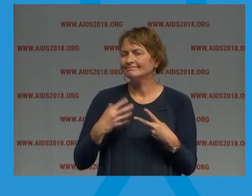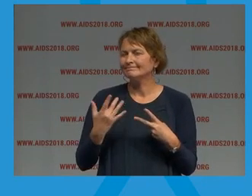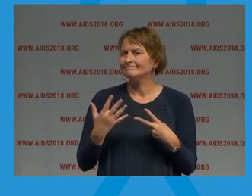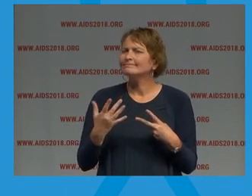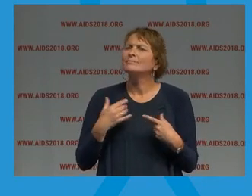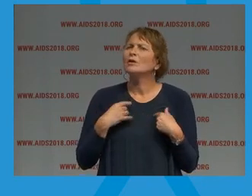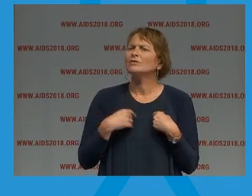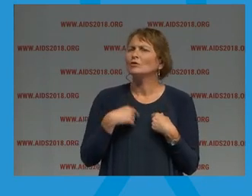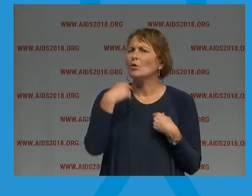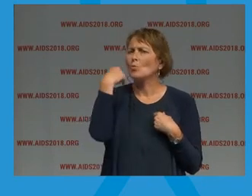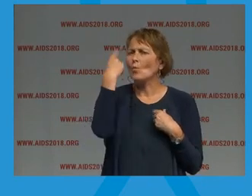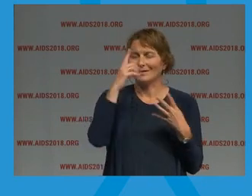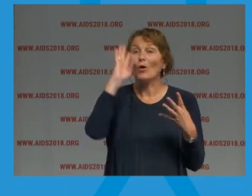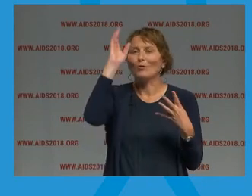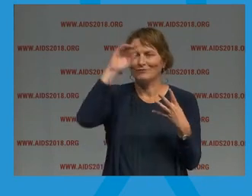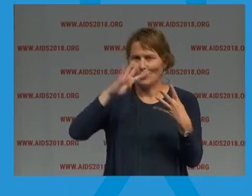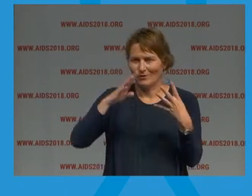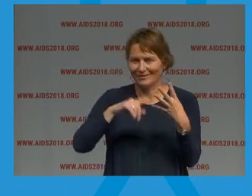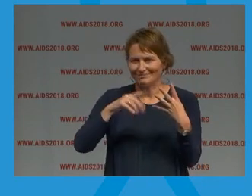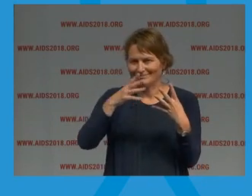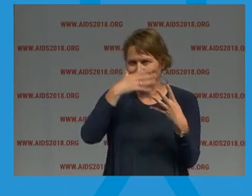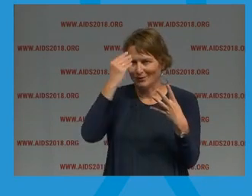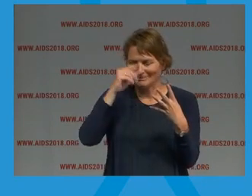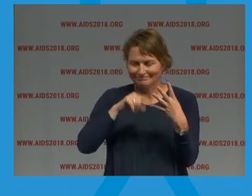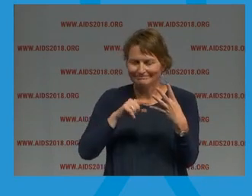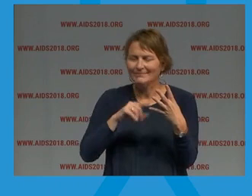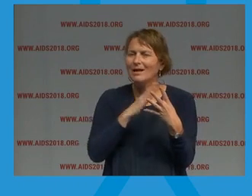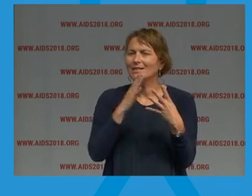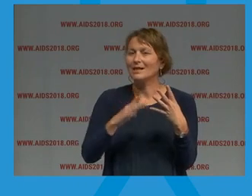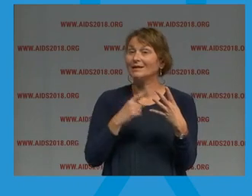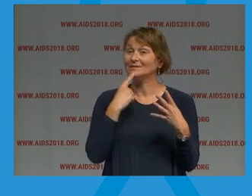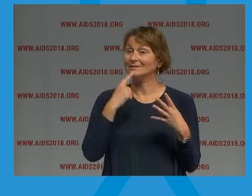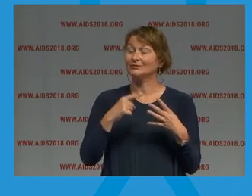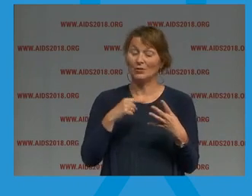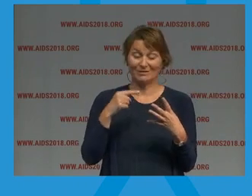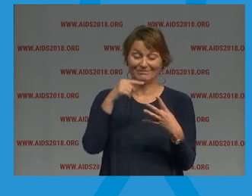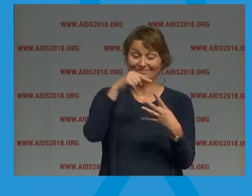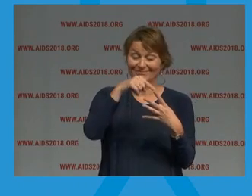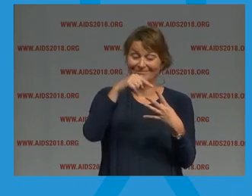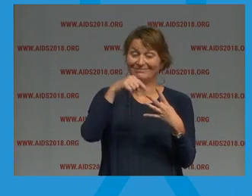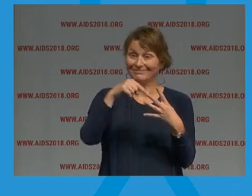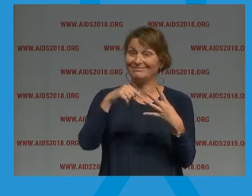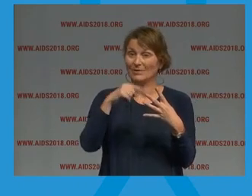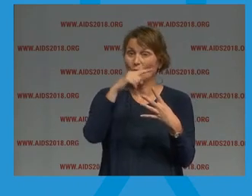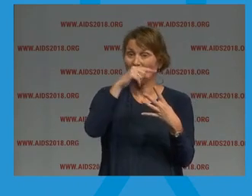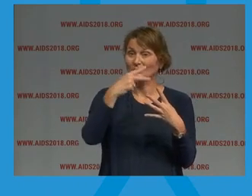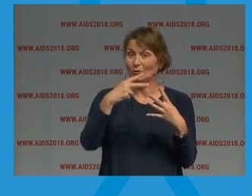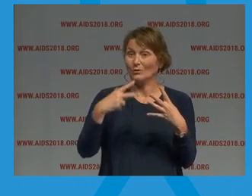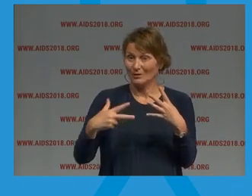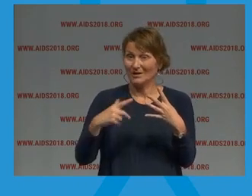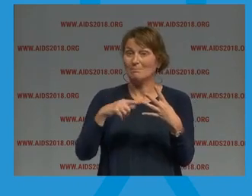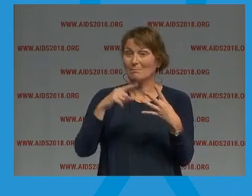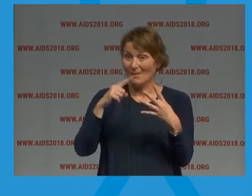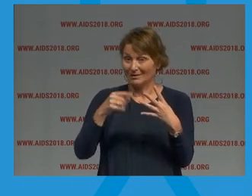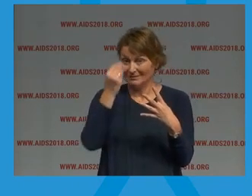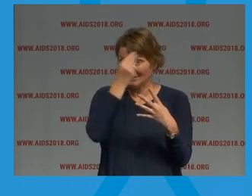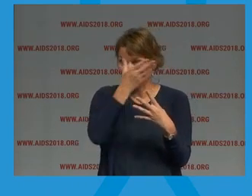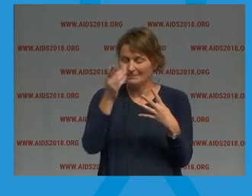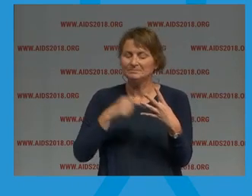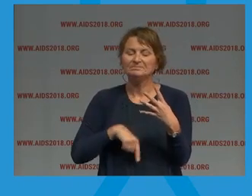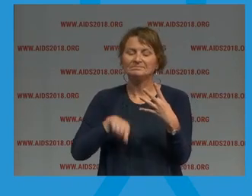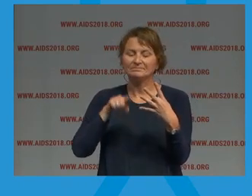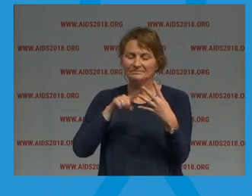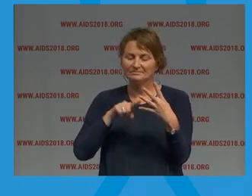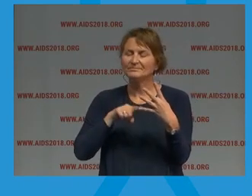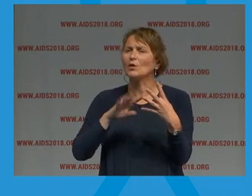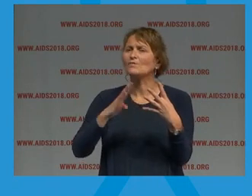Actually, there's one last thing that I would tell them as well, that in addition to those three things, that they have to take